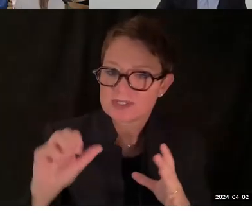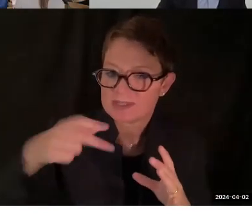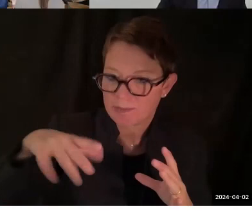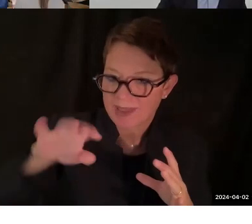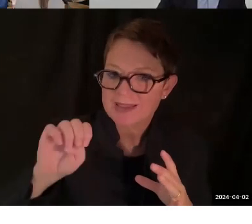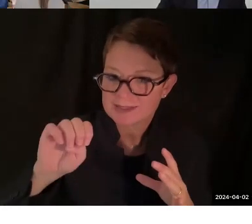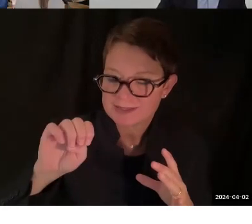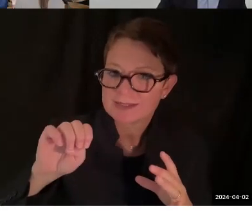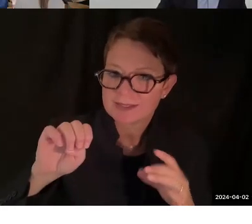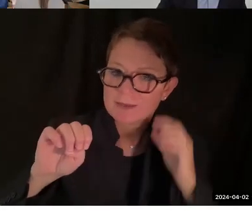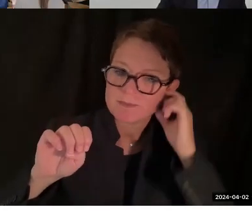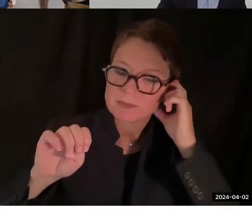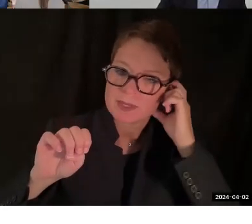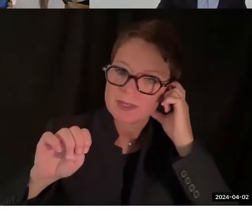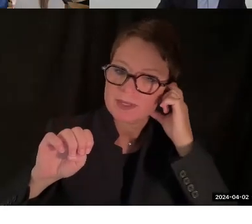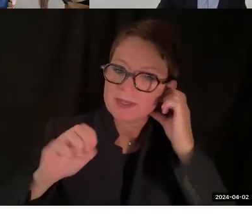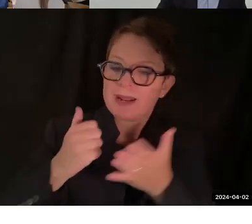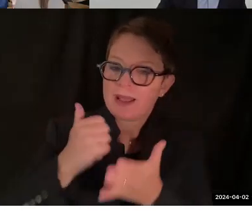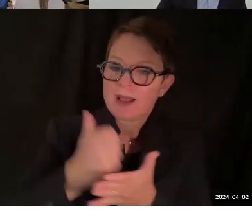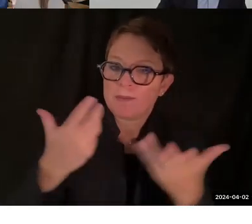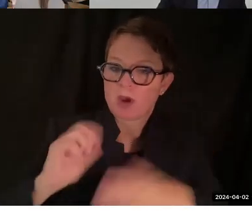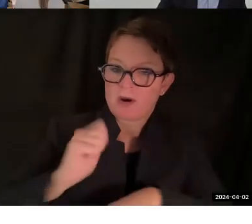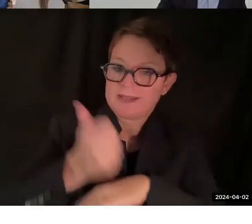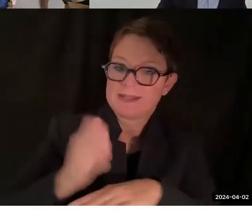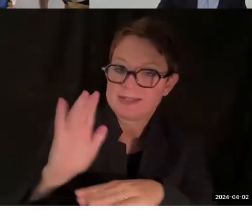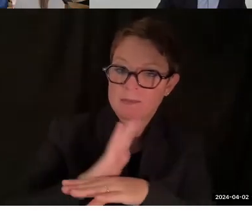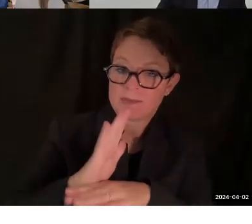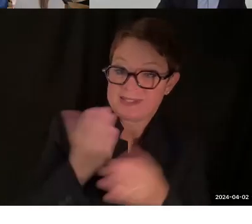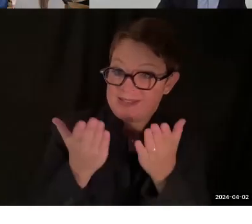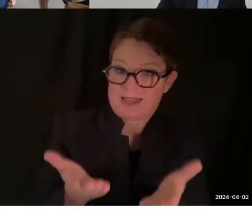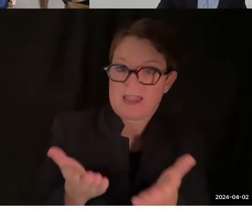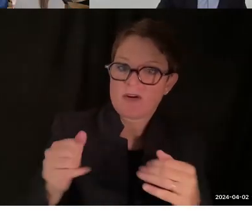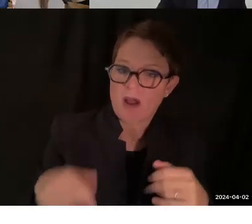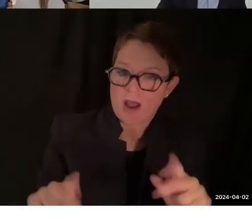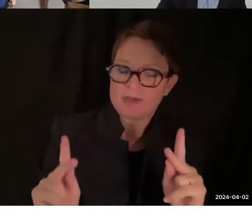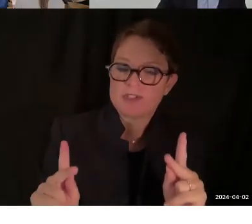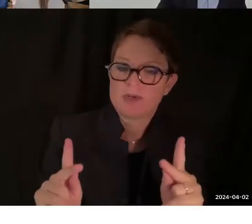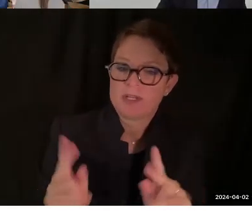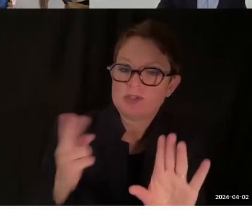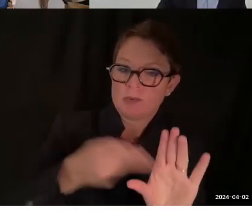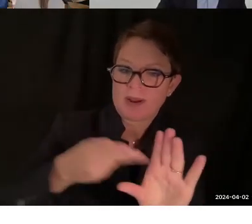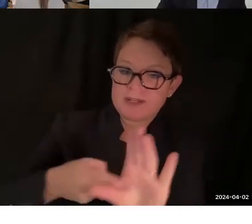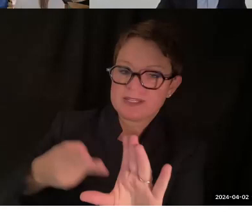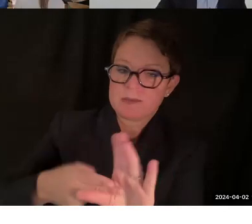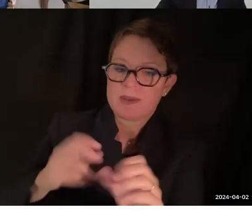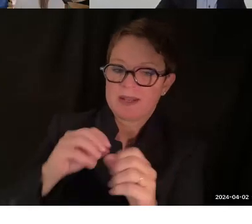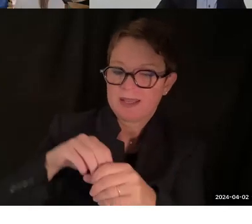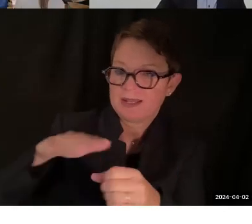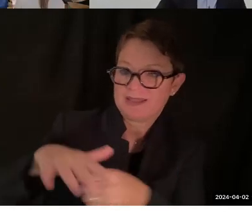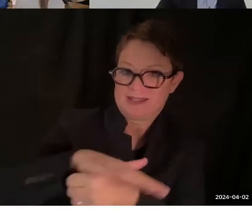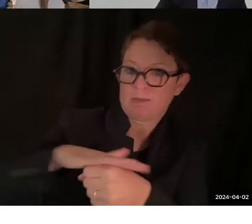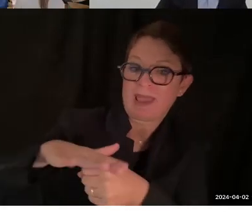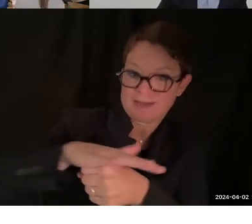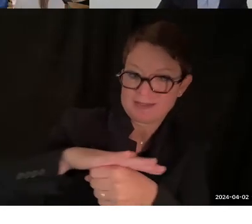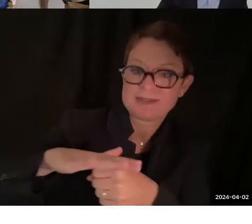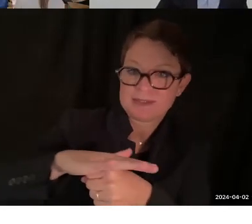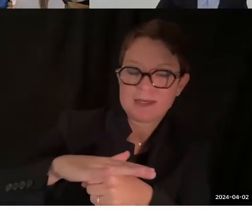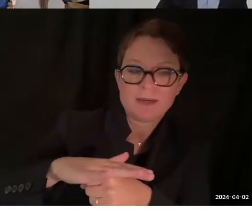spaces that allow the existing businesses in the area an opportunity to participate in the space